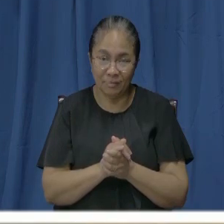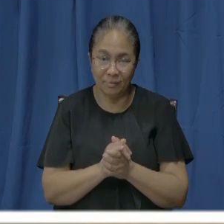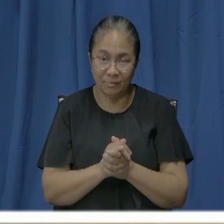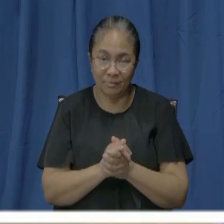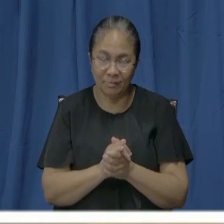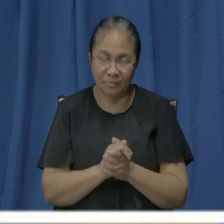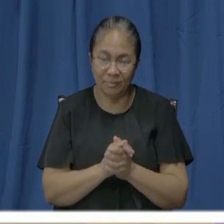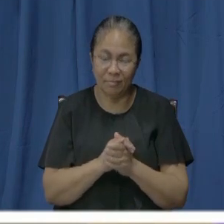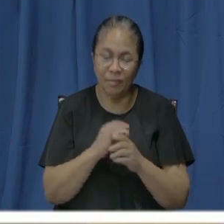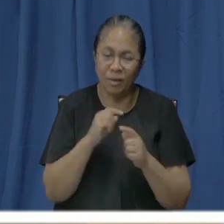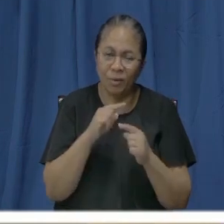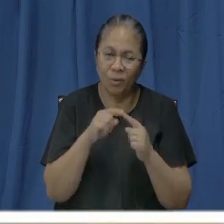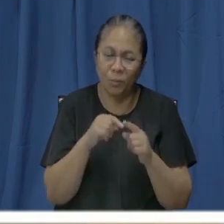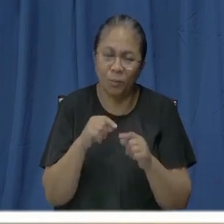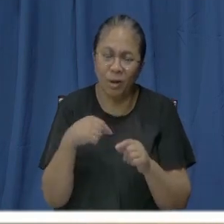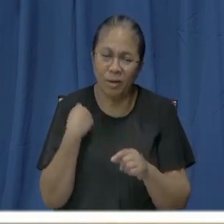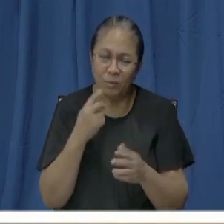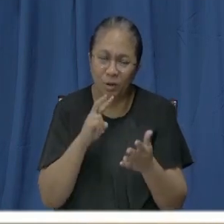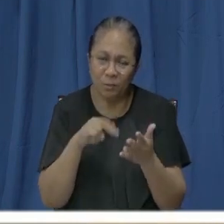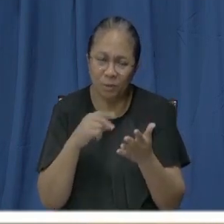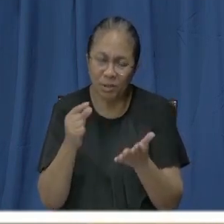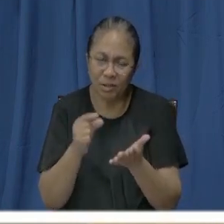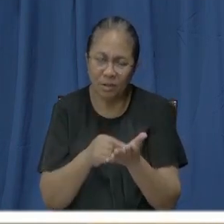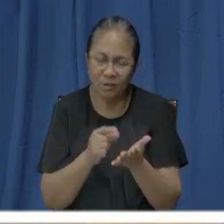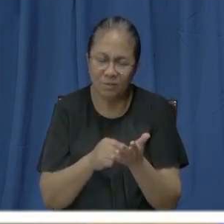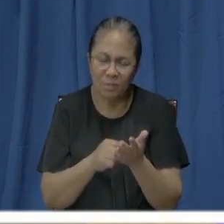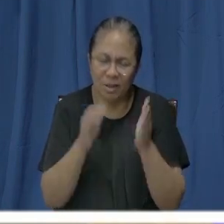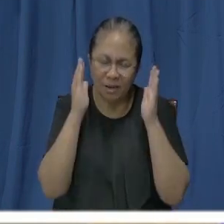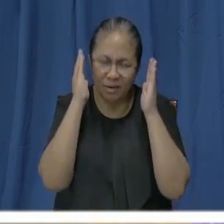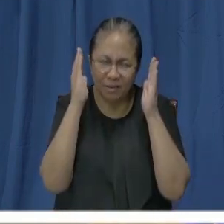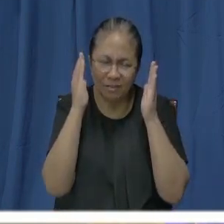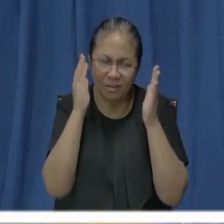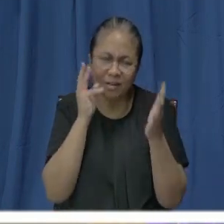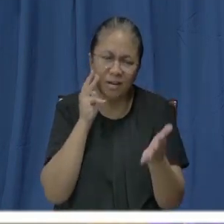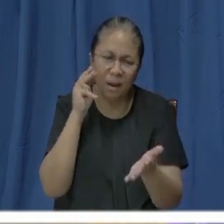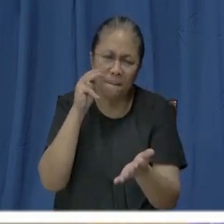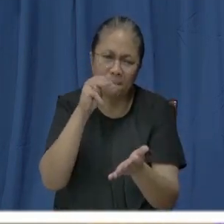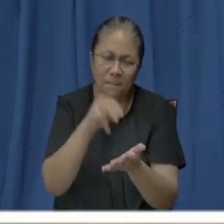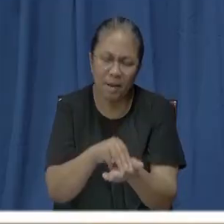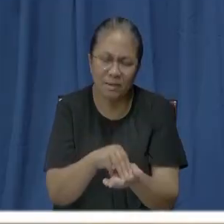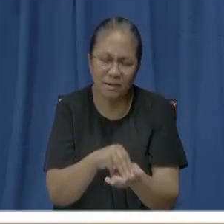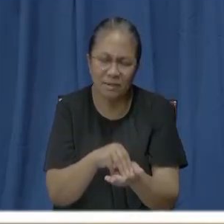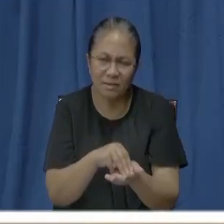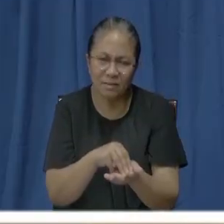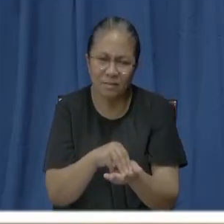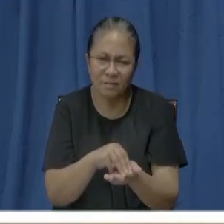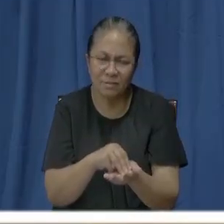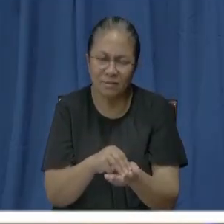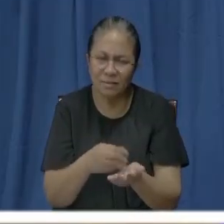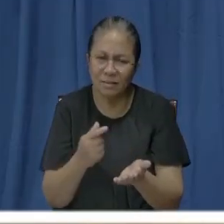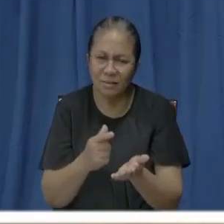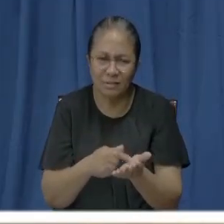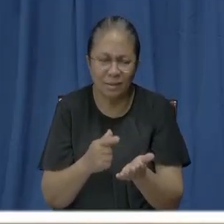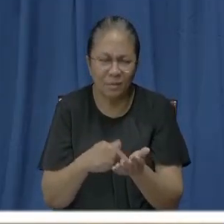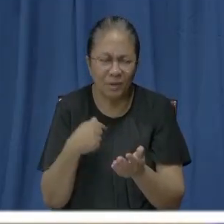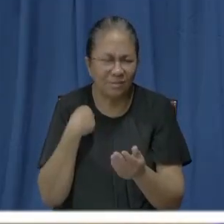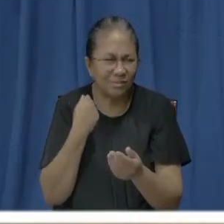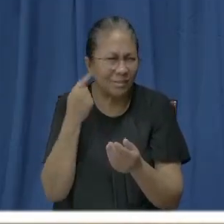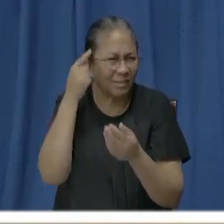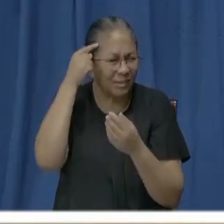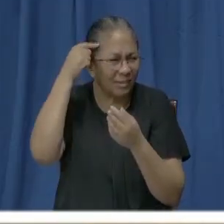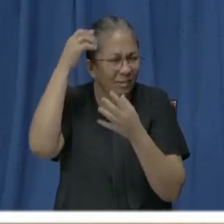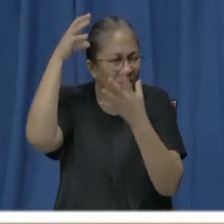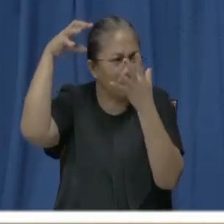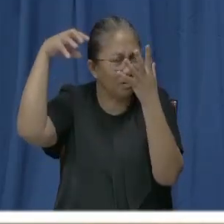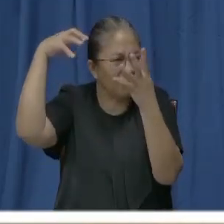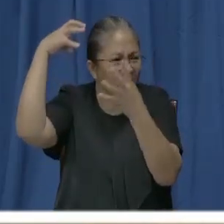When we hear the gospel message, so often it's clouded by so many things that we know